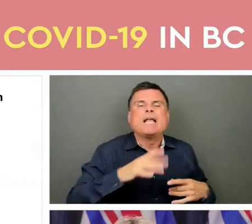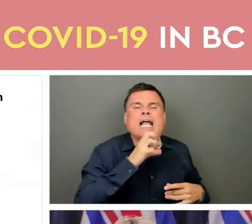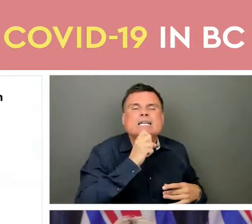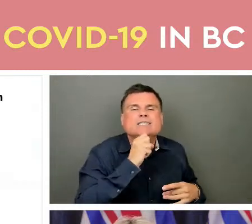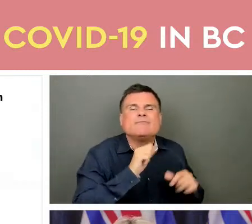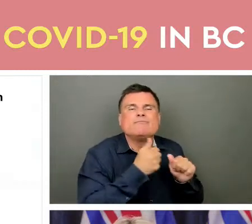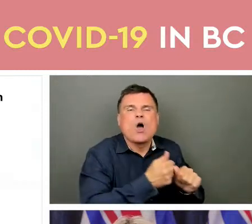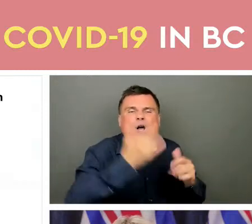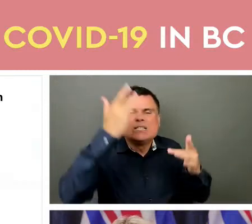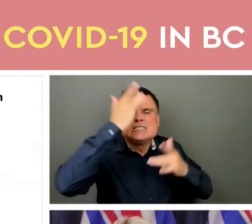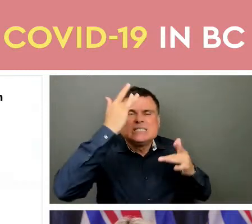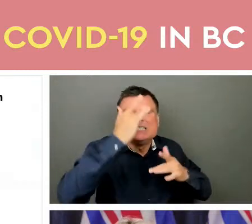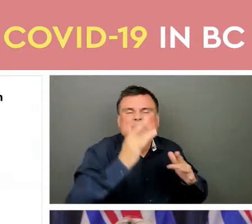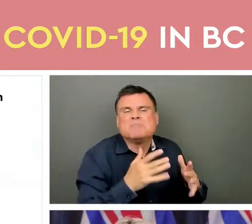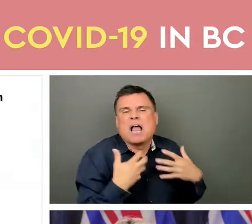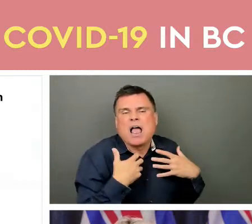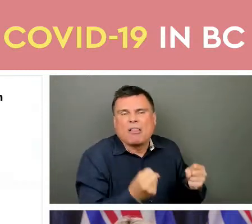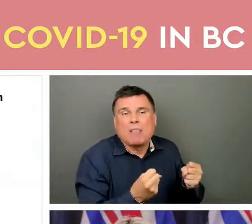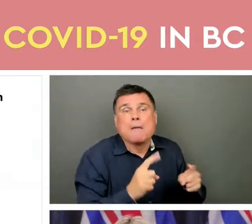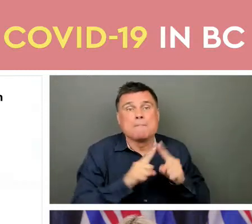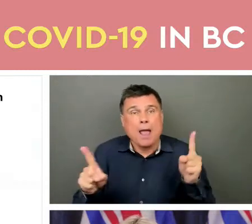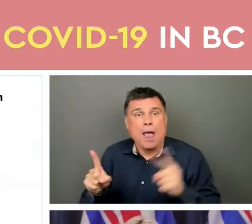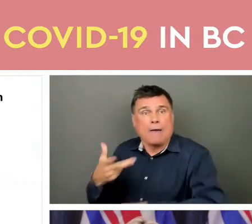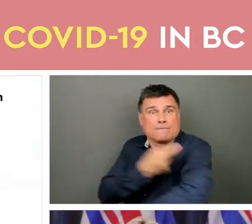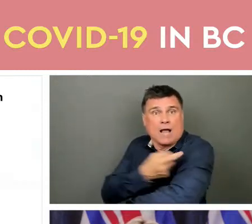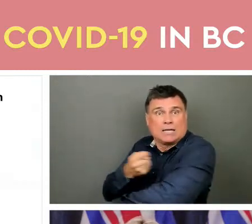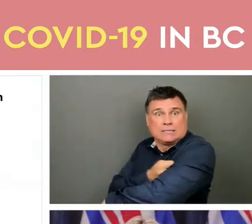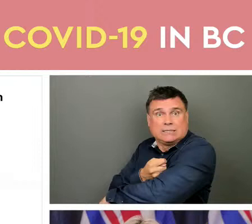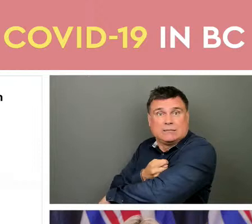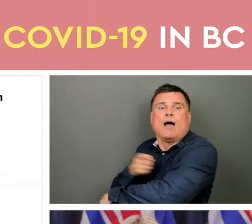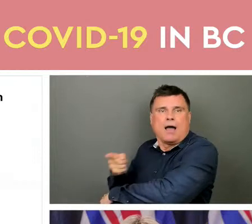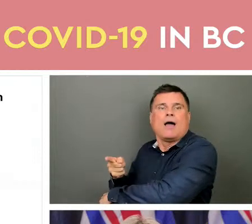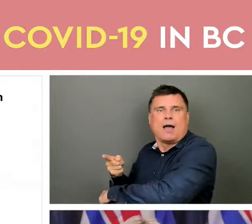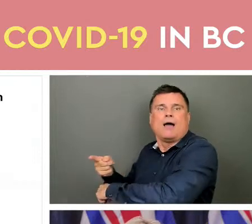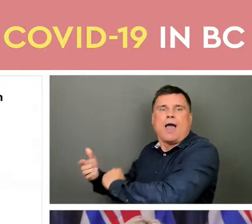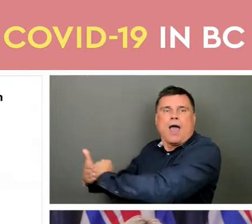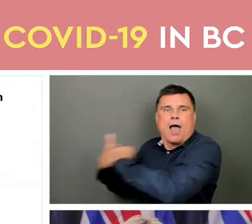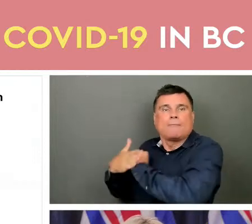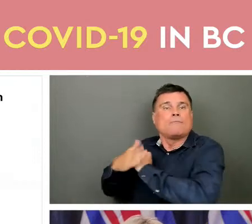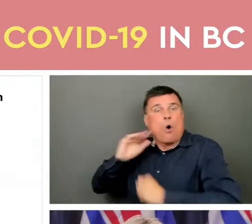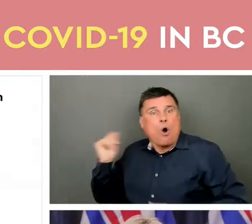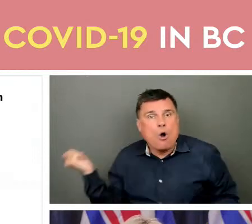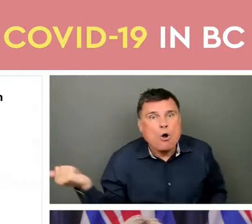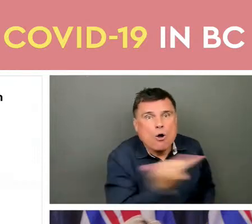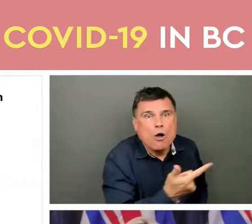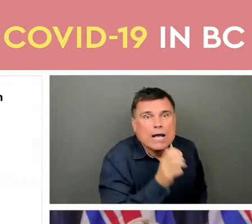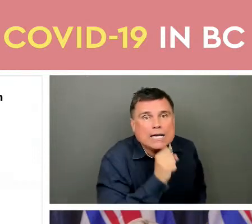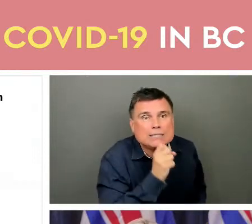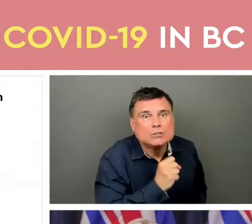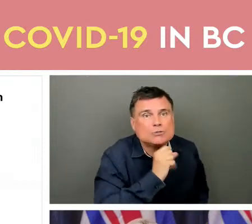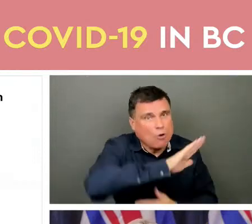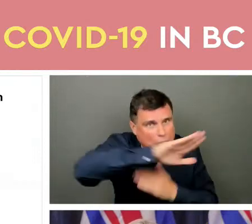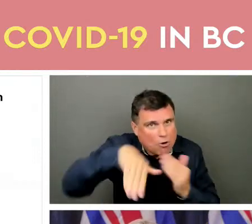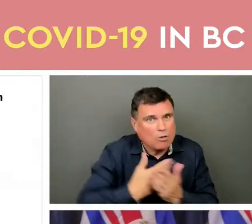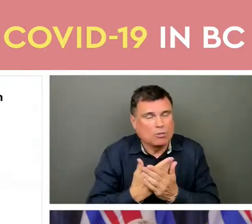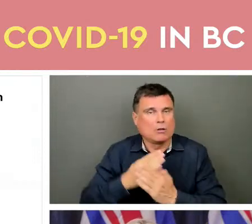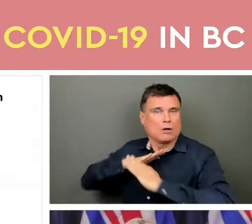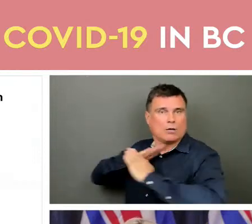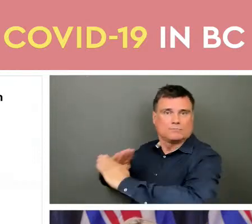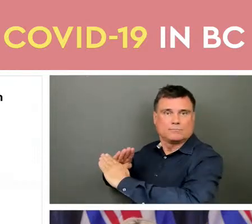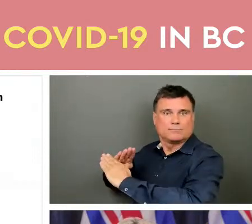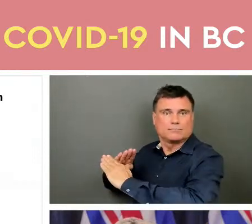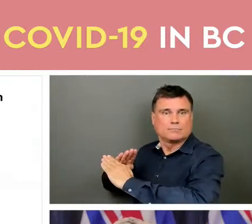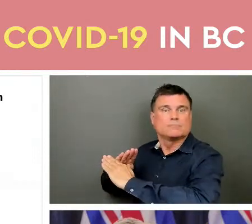vaccines are very protective across all age groups, one from transmission, but particularly from severe illness. And